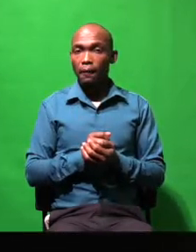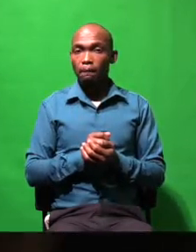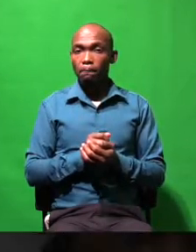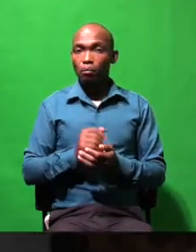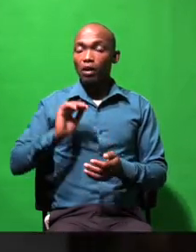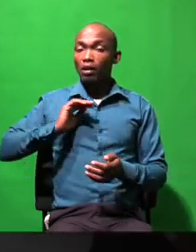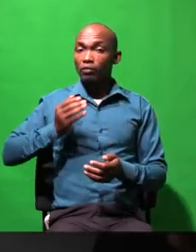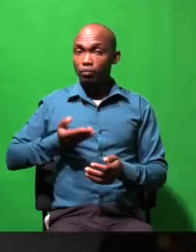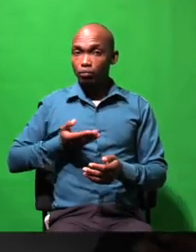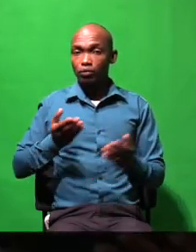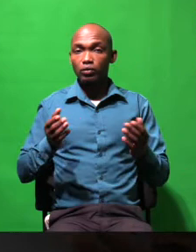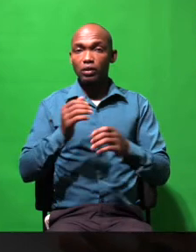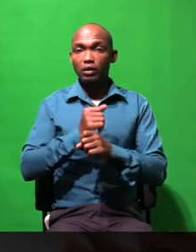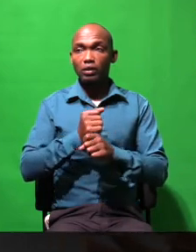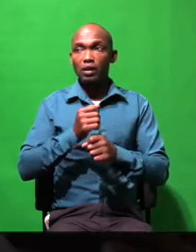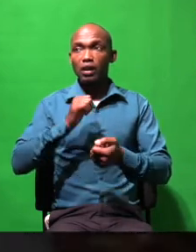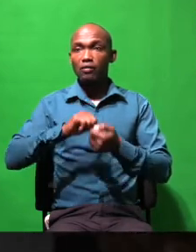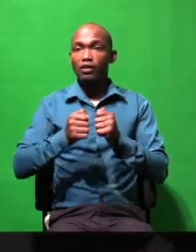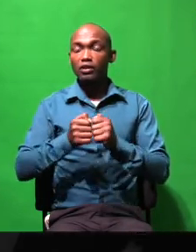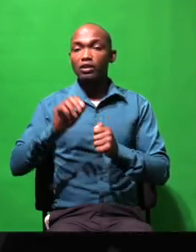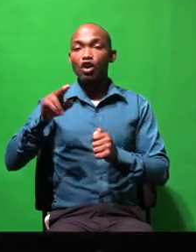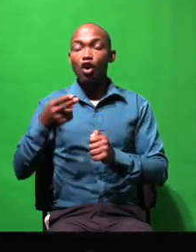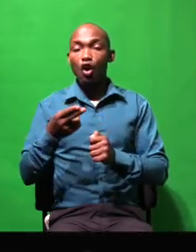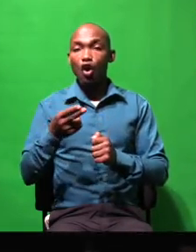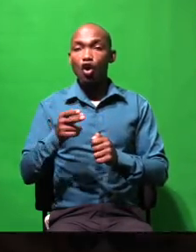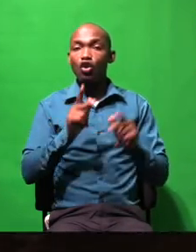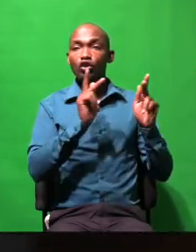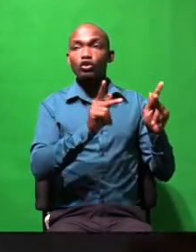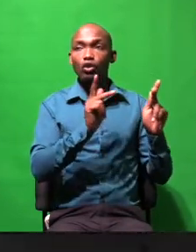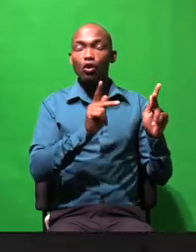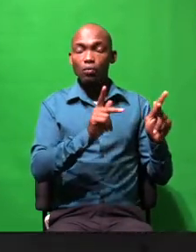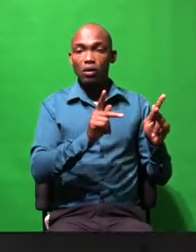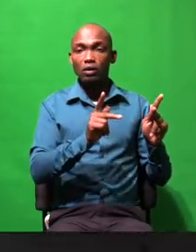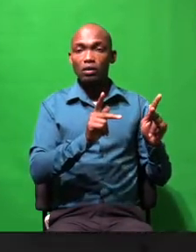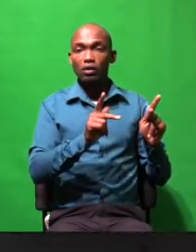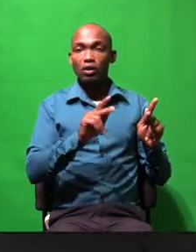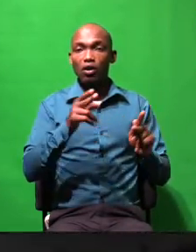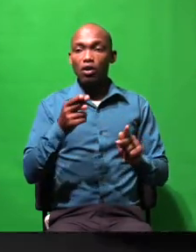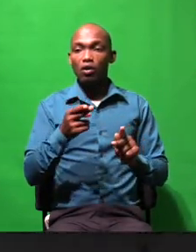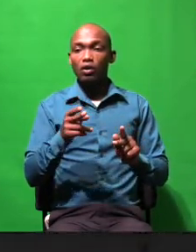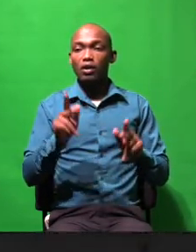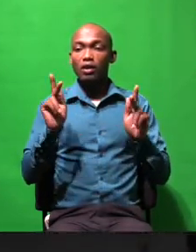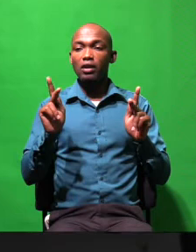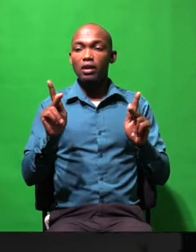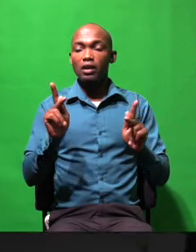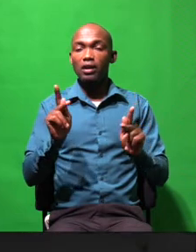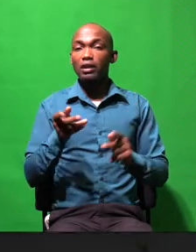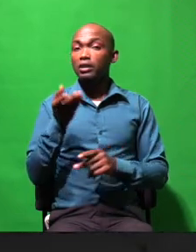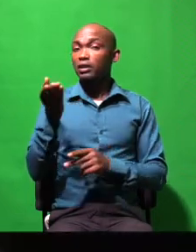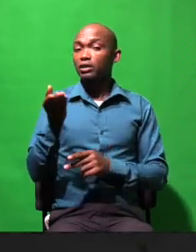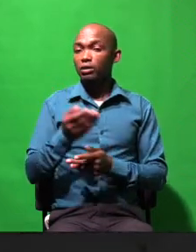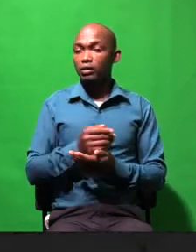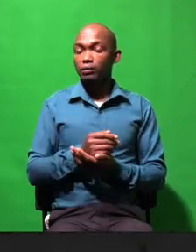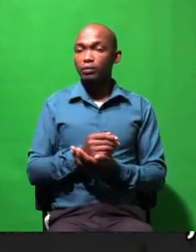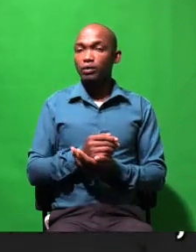will be affected, or normal female, or carrier female. This one,